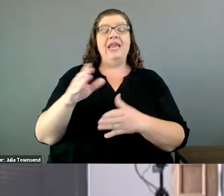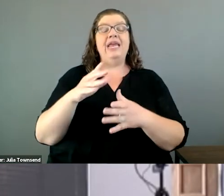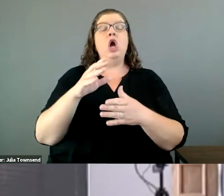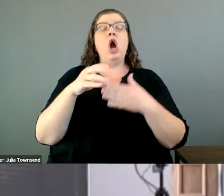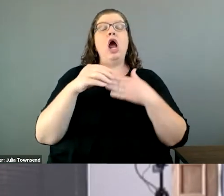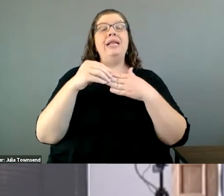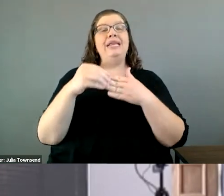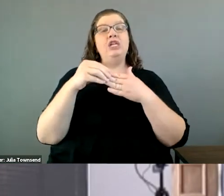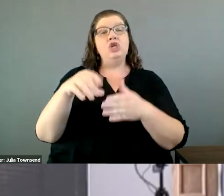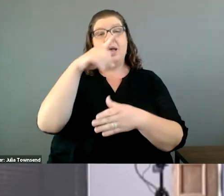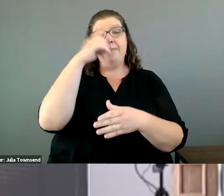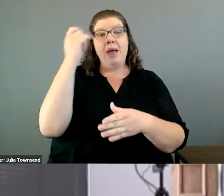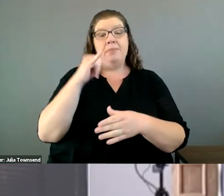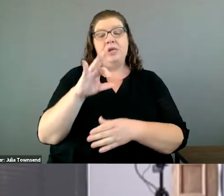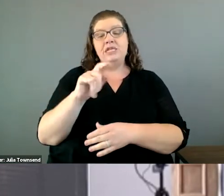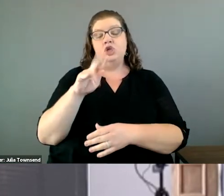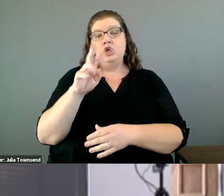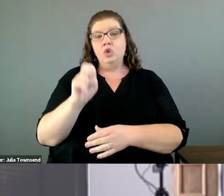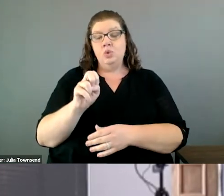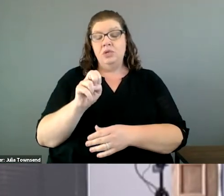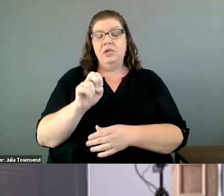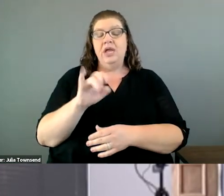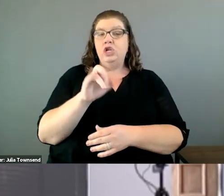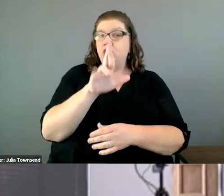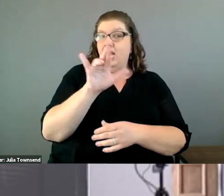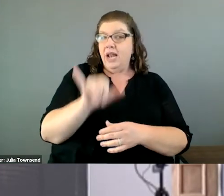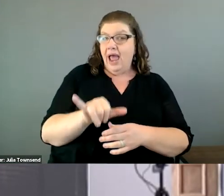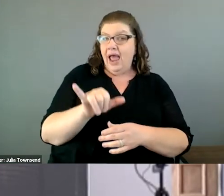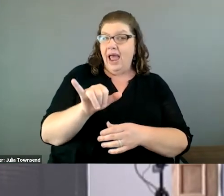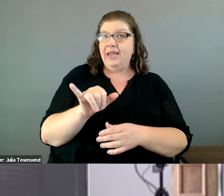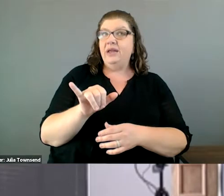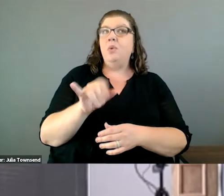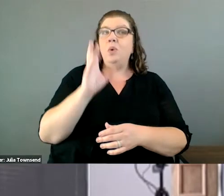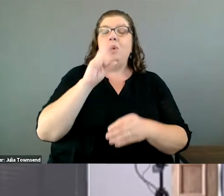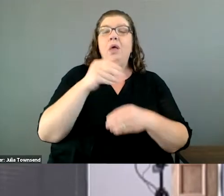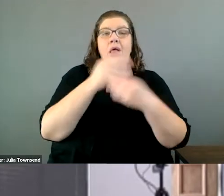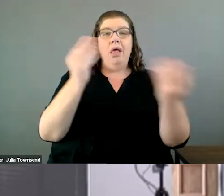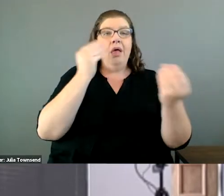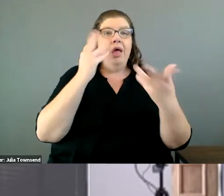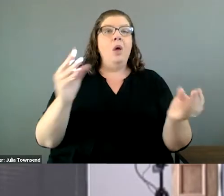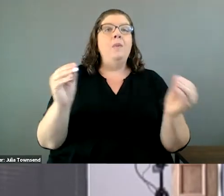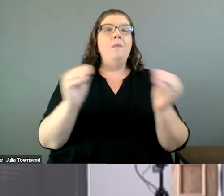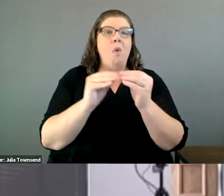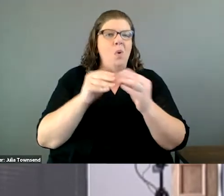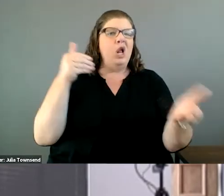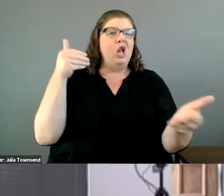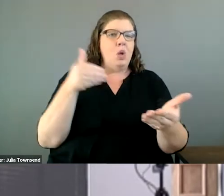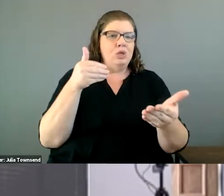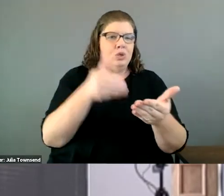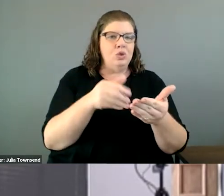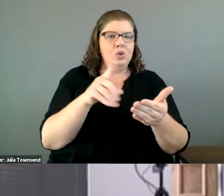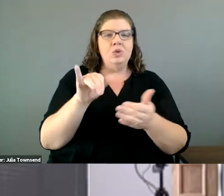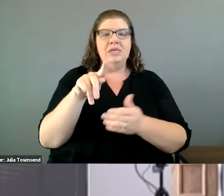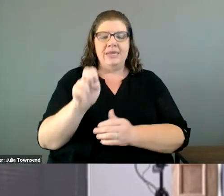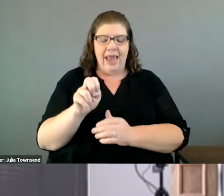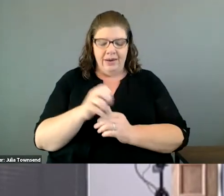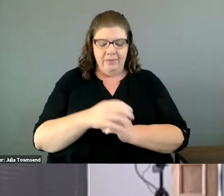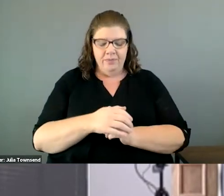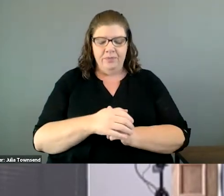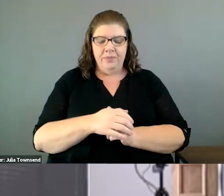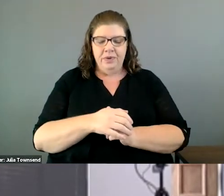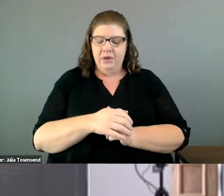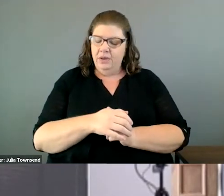July 26th to 30th, and we'll be bringing you more details about that as we get closer to the date. I want to assure you that it'll be